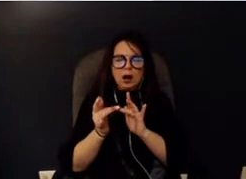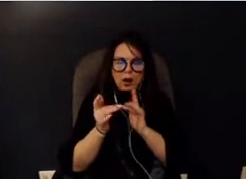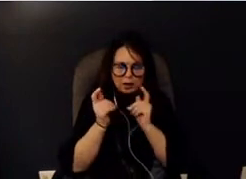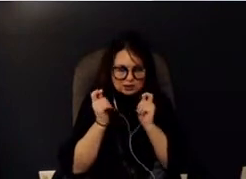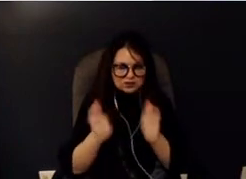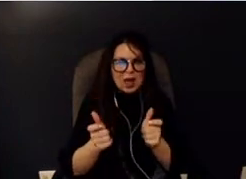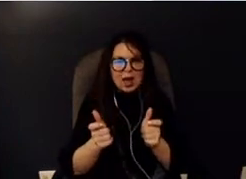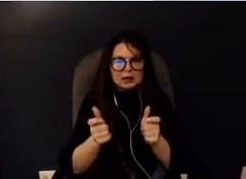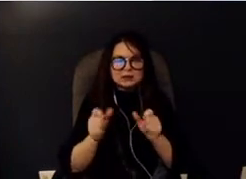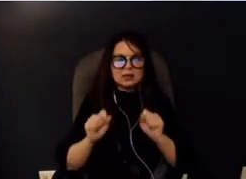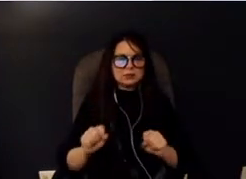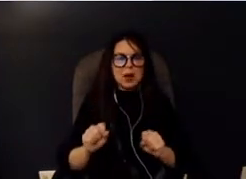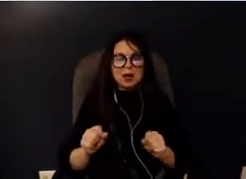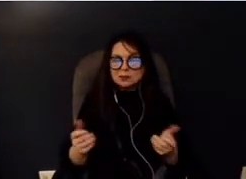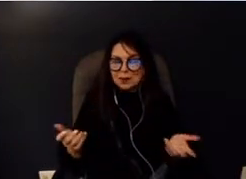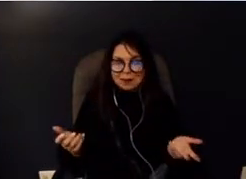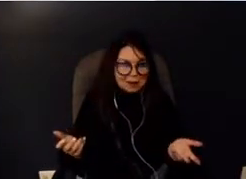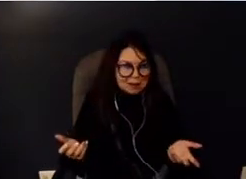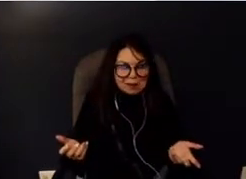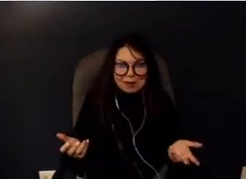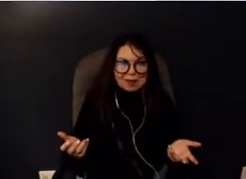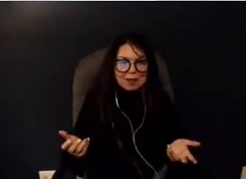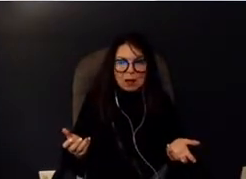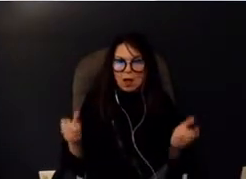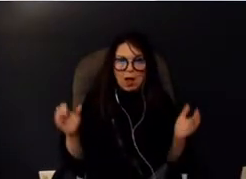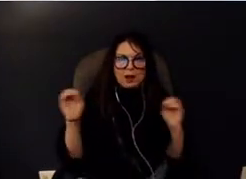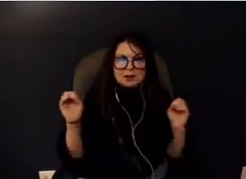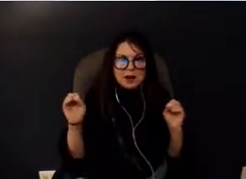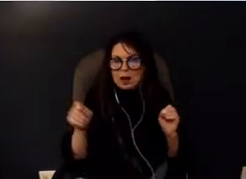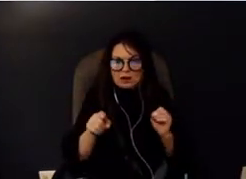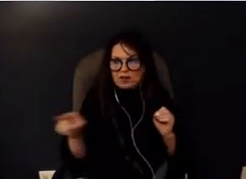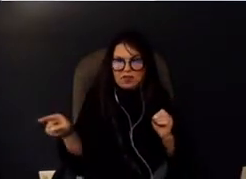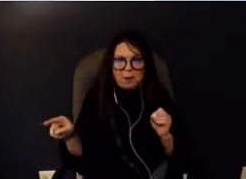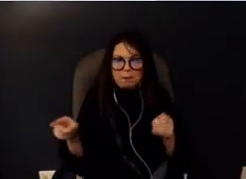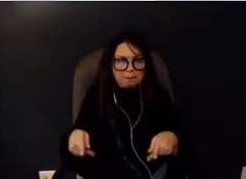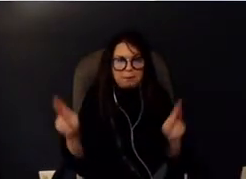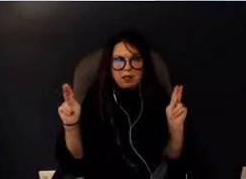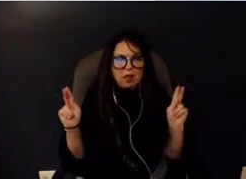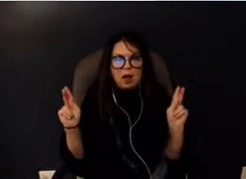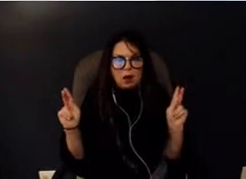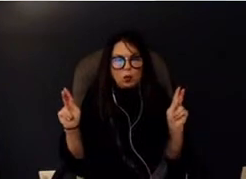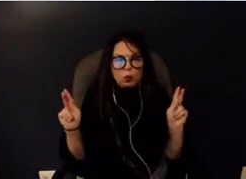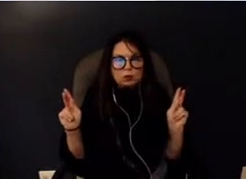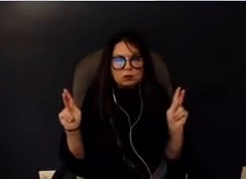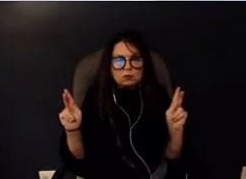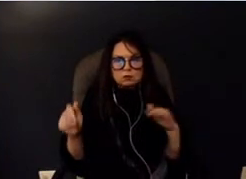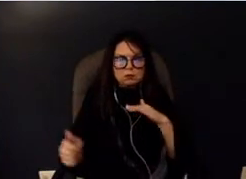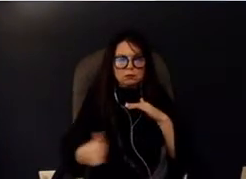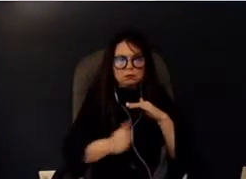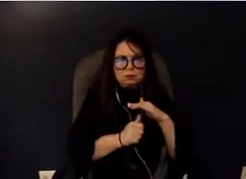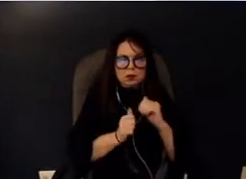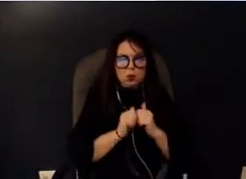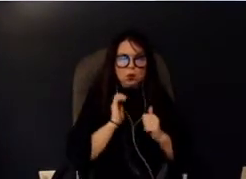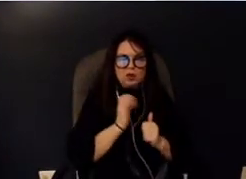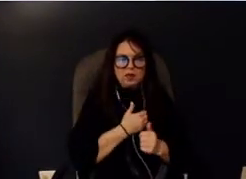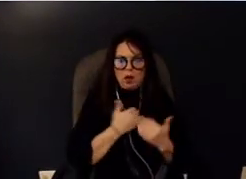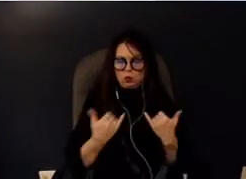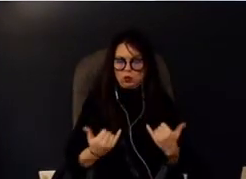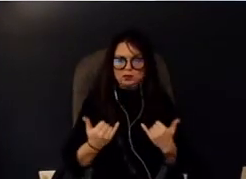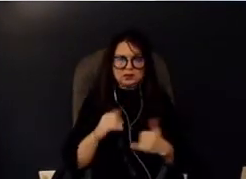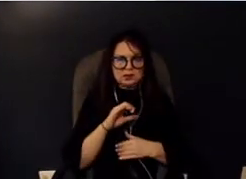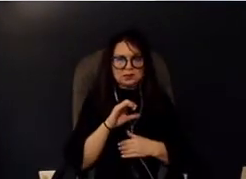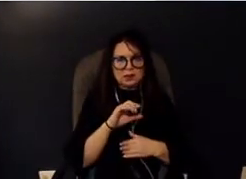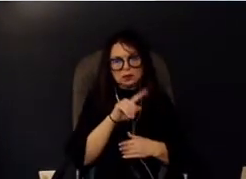actually allowed under our existing zoning and code. And so again, that